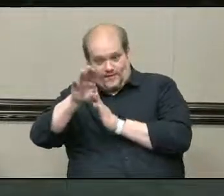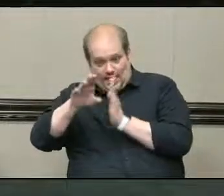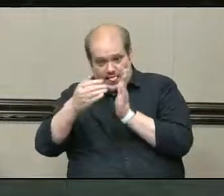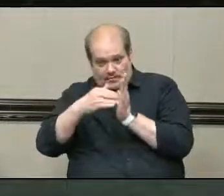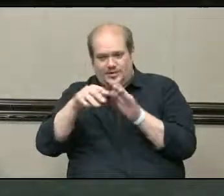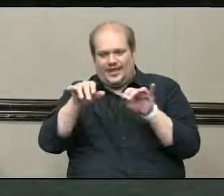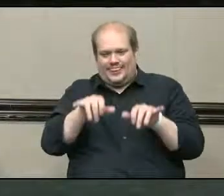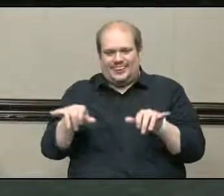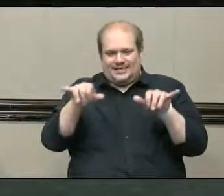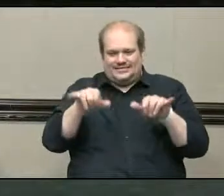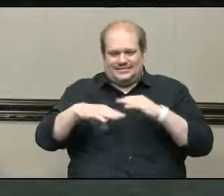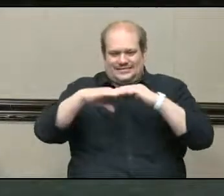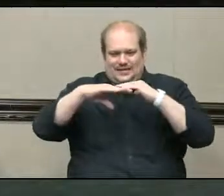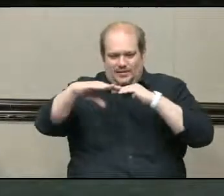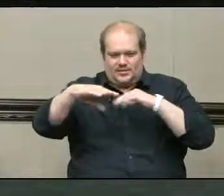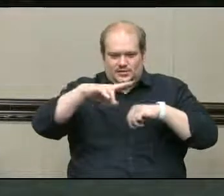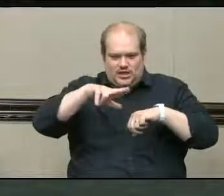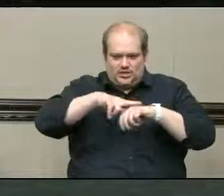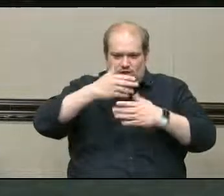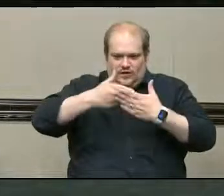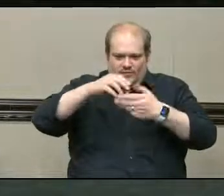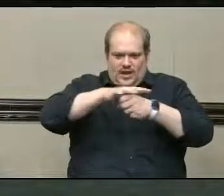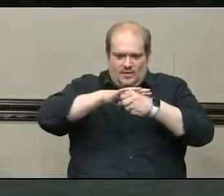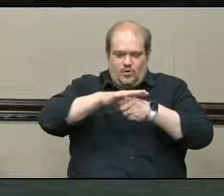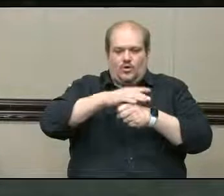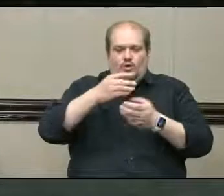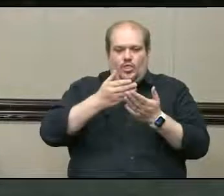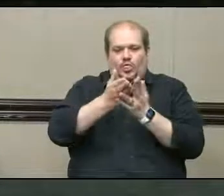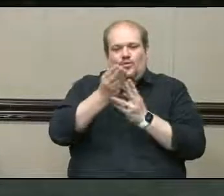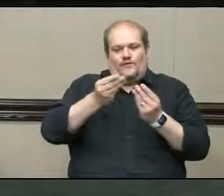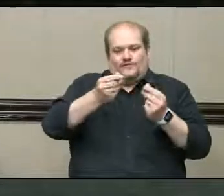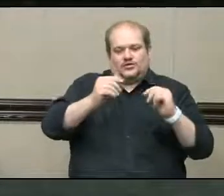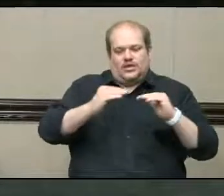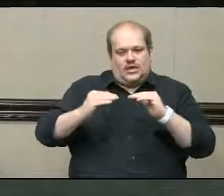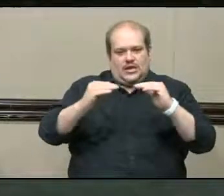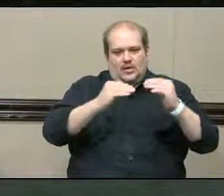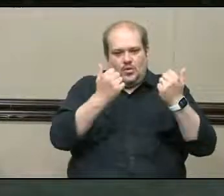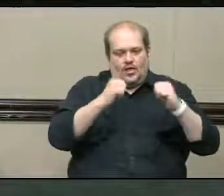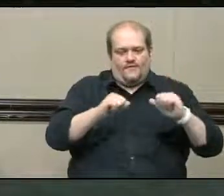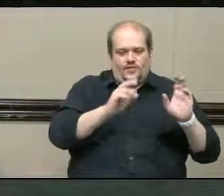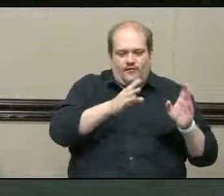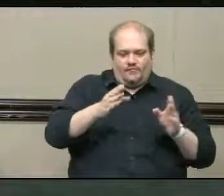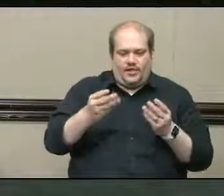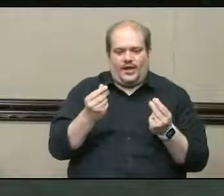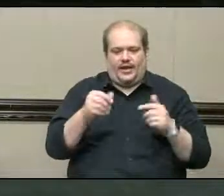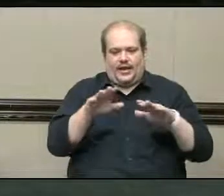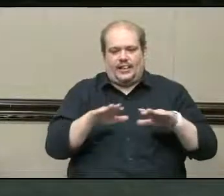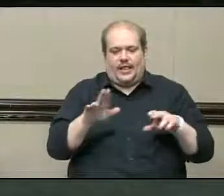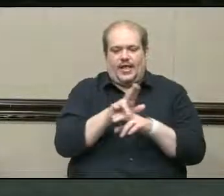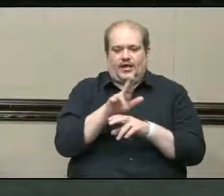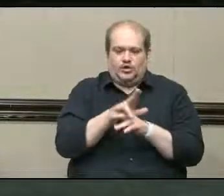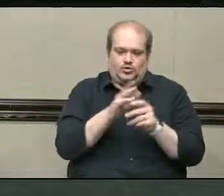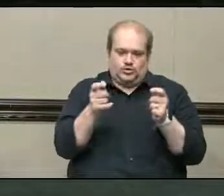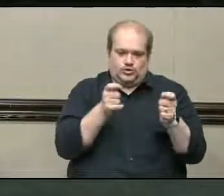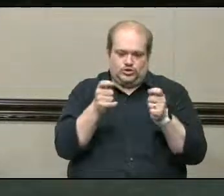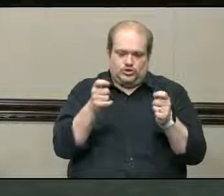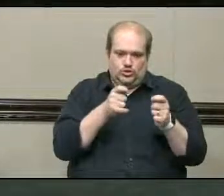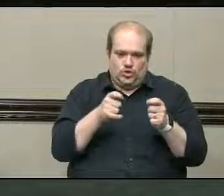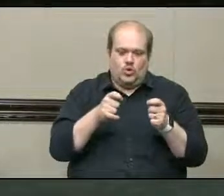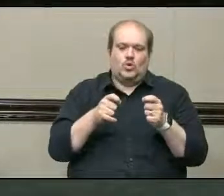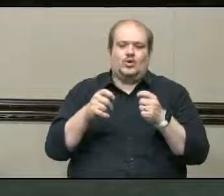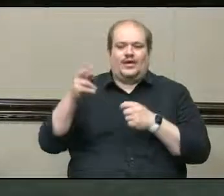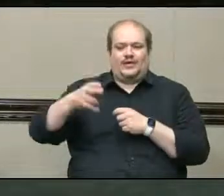the stabilization of neighborhoods through an efficient and equitable effort of planning, land use controls, historic